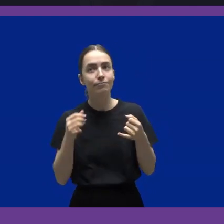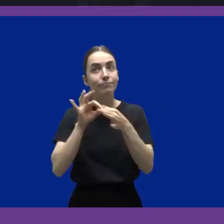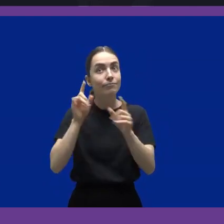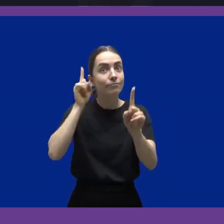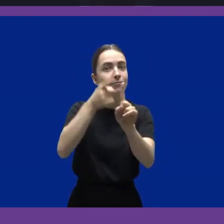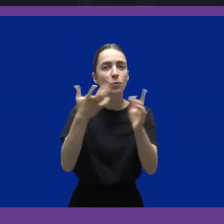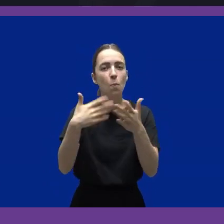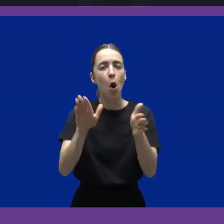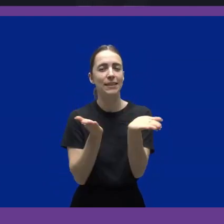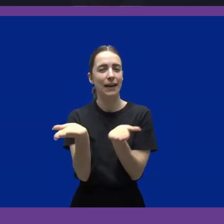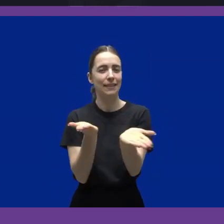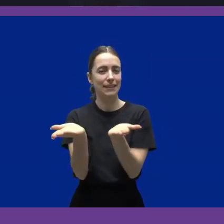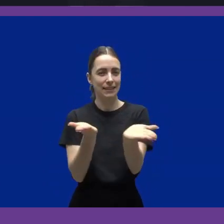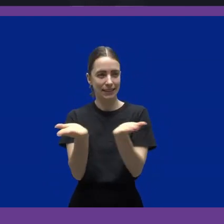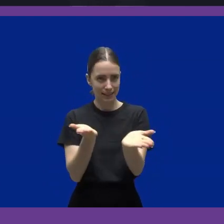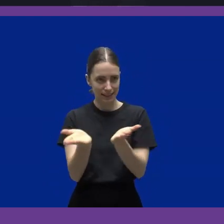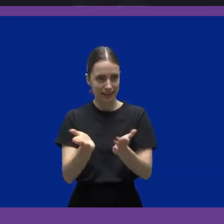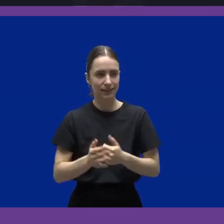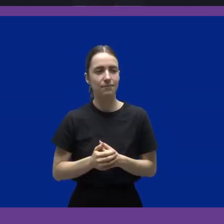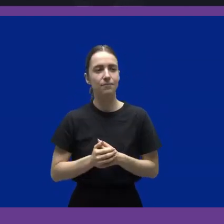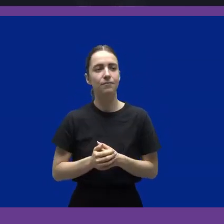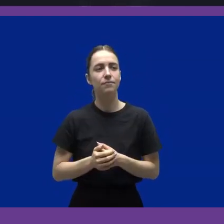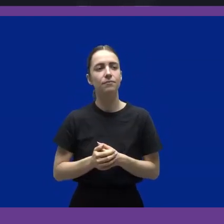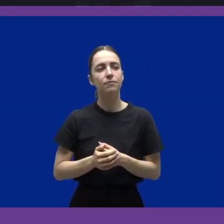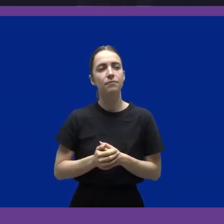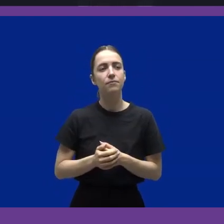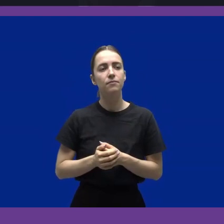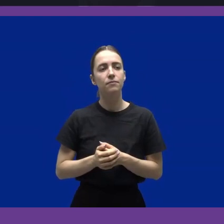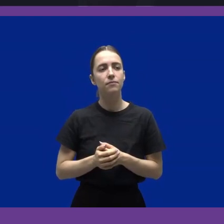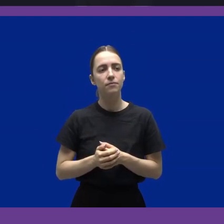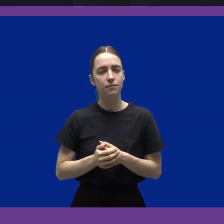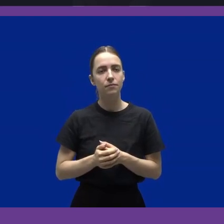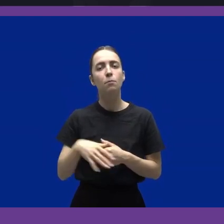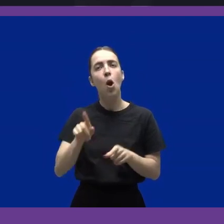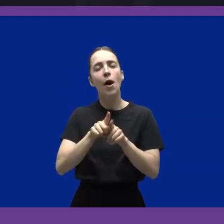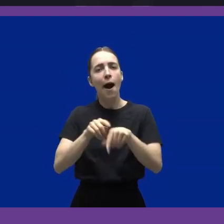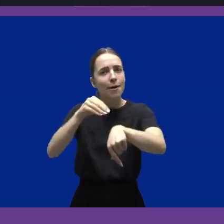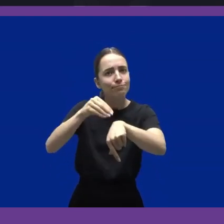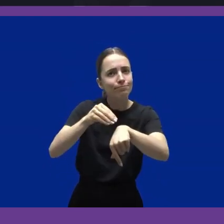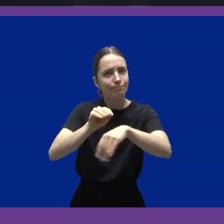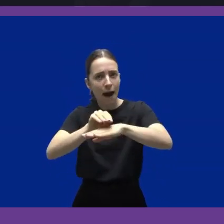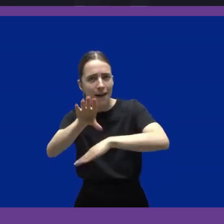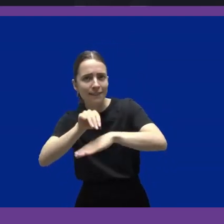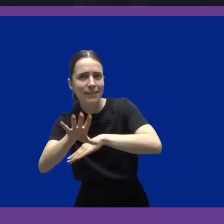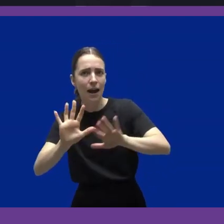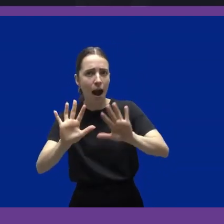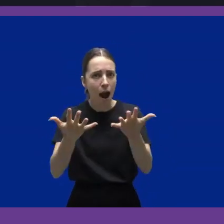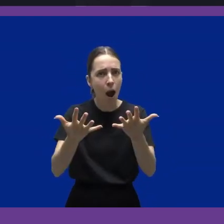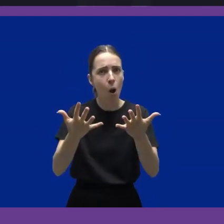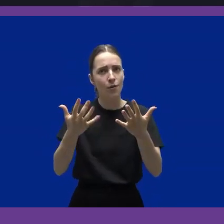assessment. This is a document that is merging two existing documents, which were